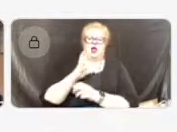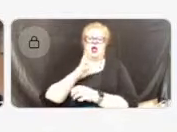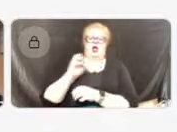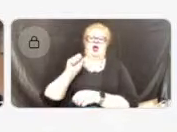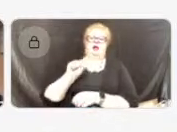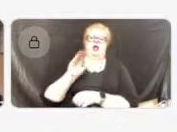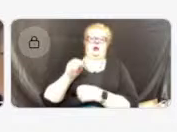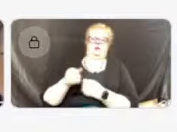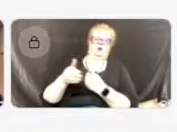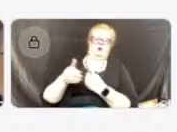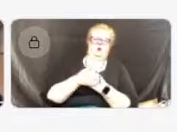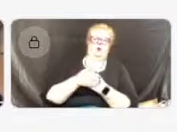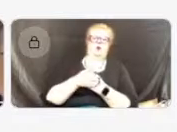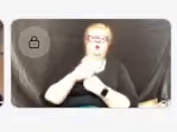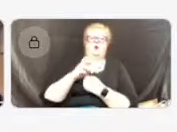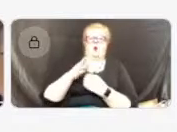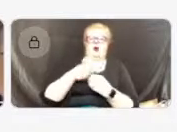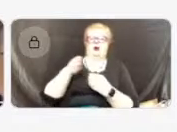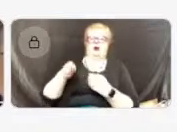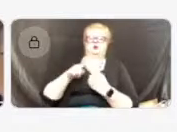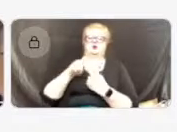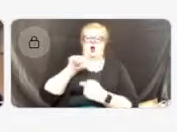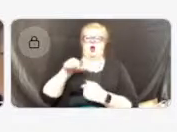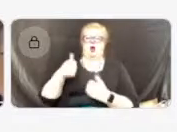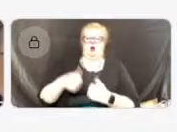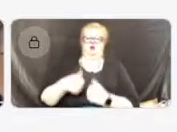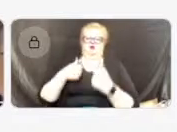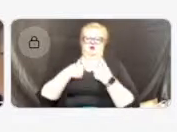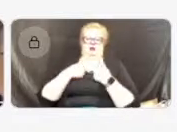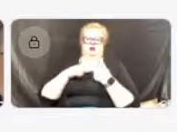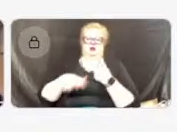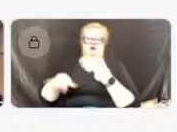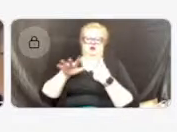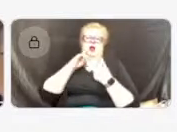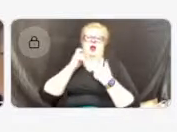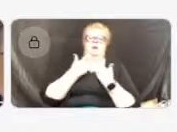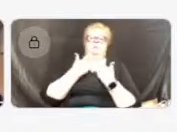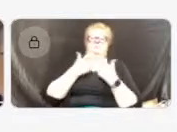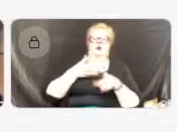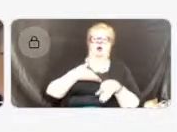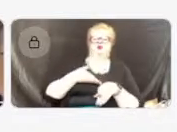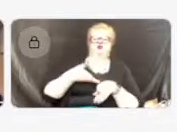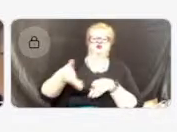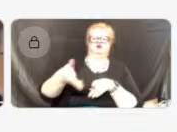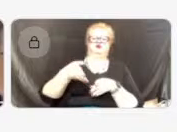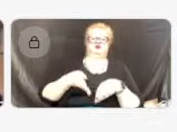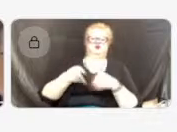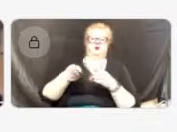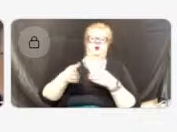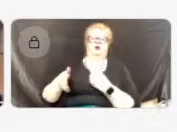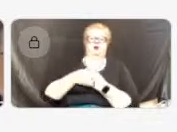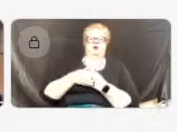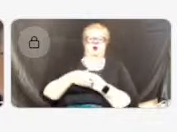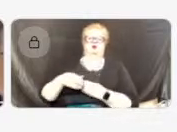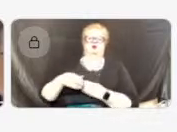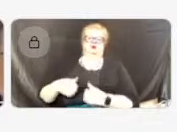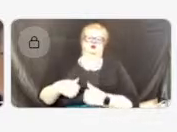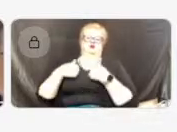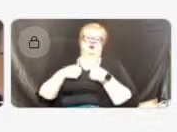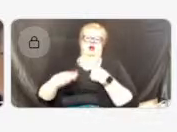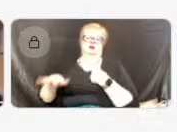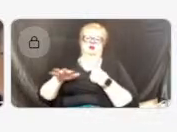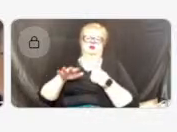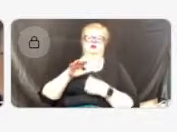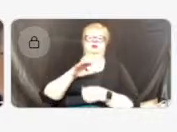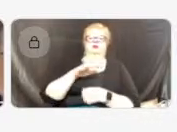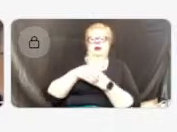to or close to residential. And since it's on an arterial and major road and close to residential, we feel like neighborhood